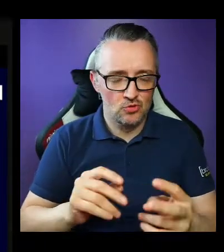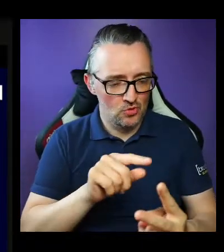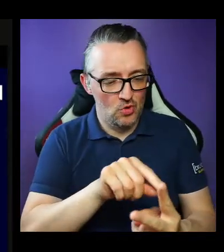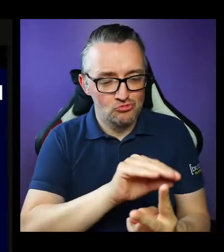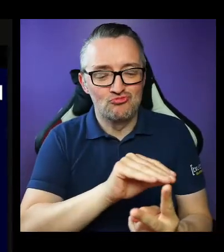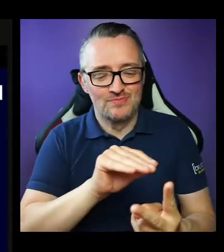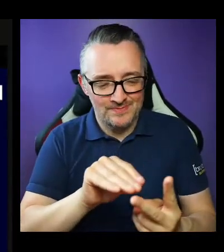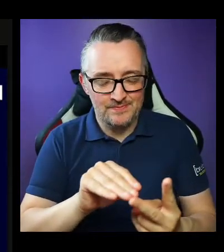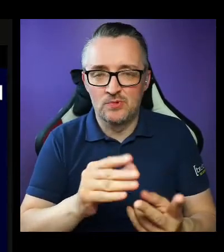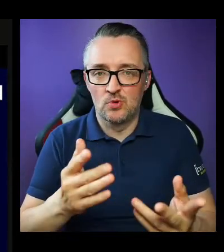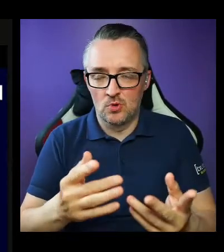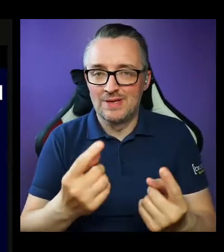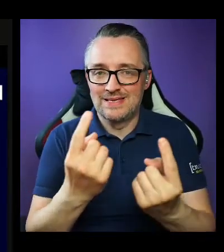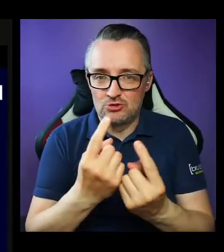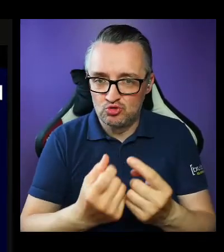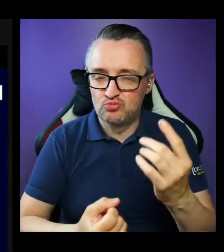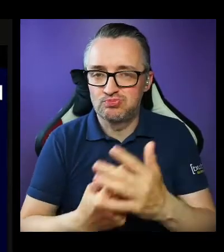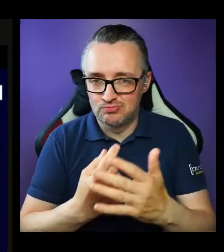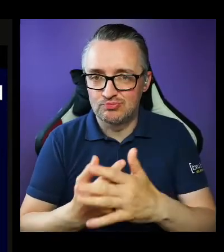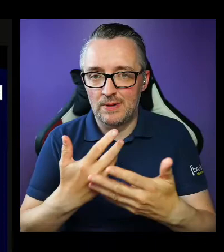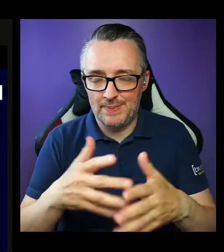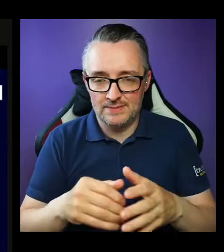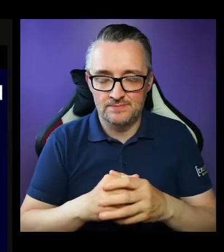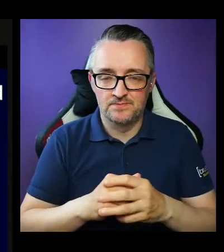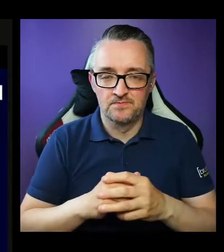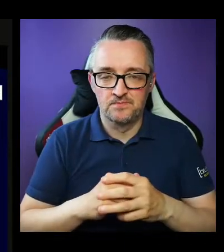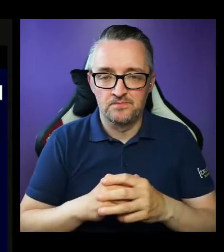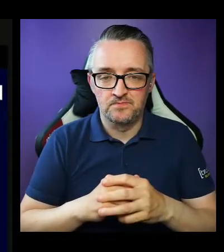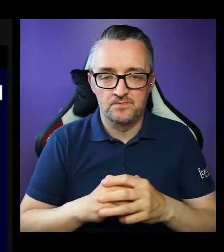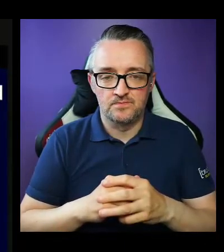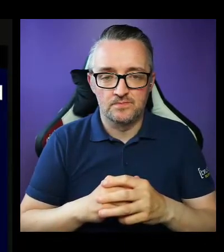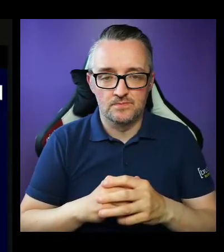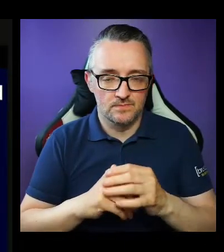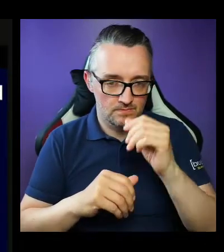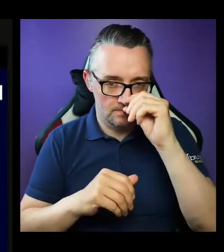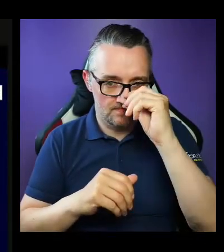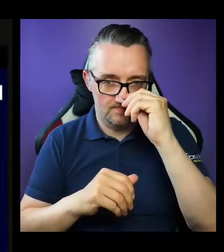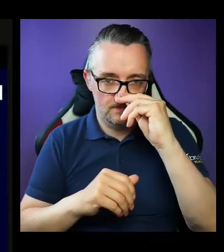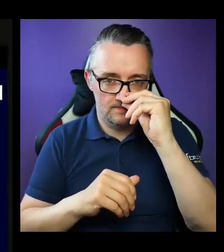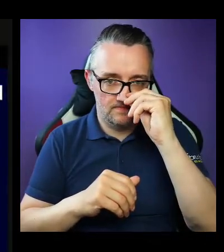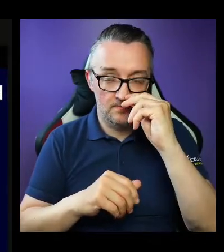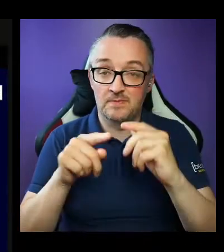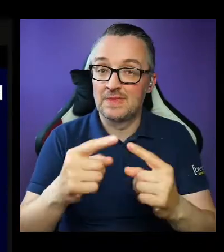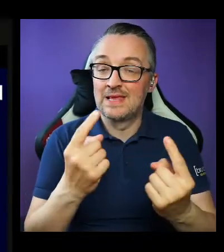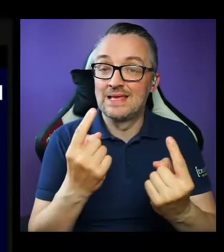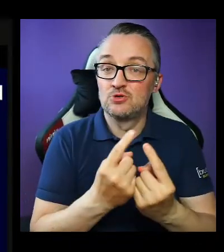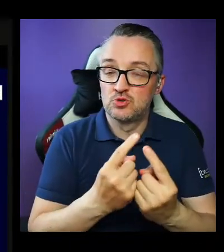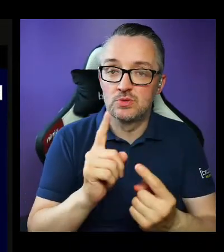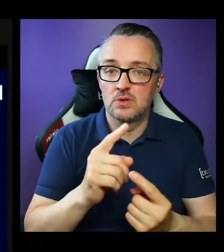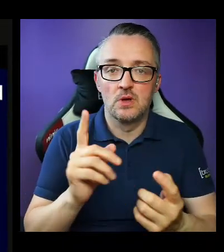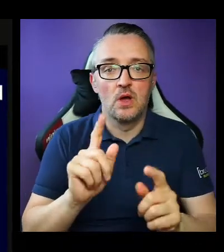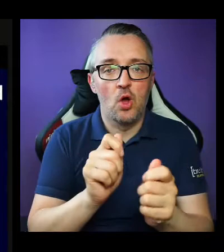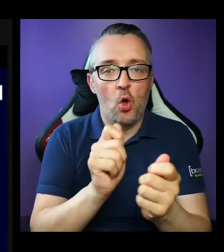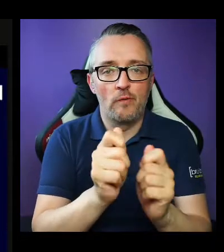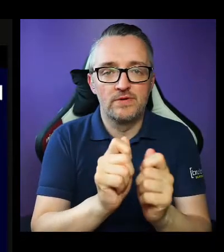did cause issues for us. And parts of those issues was the configuration